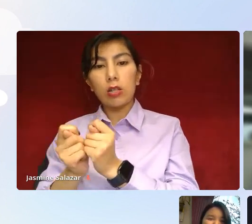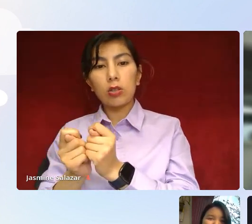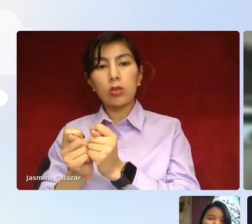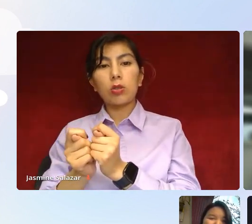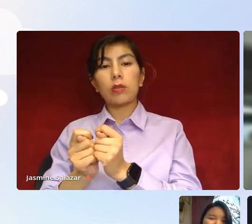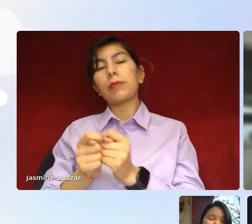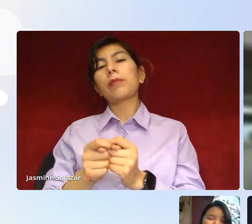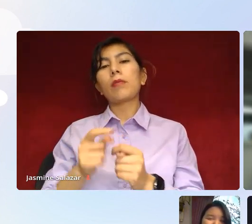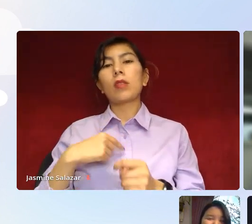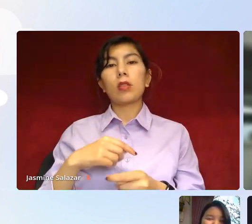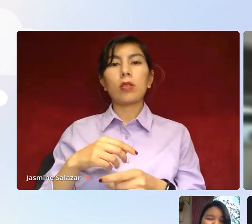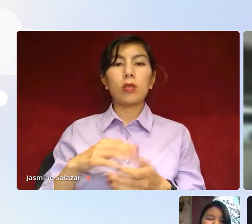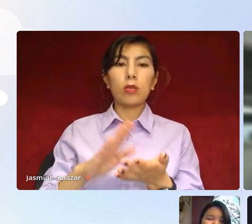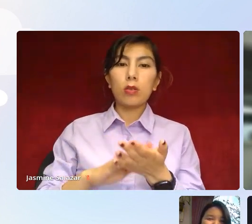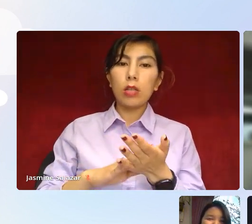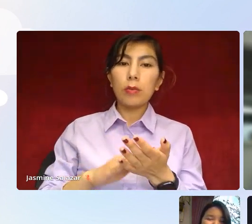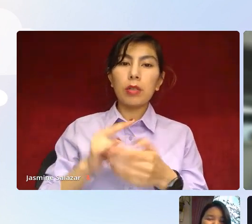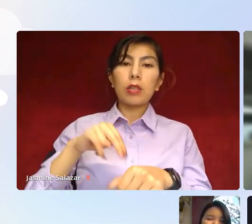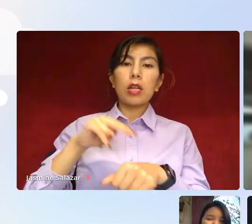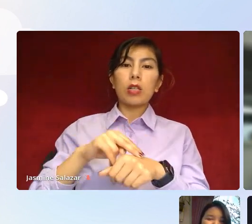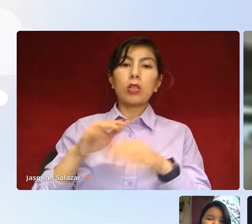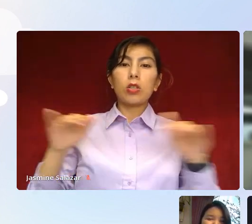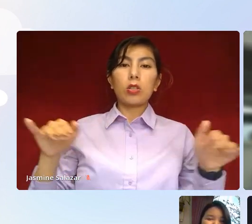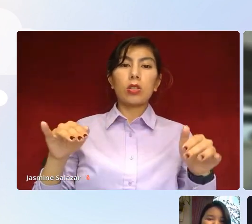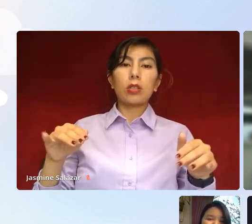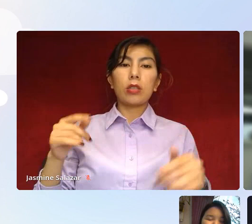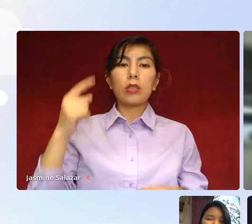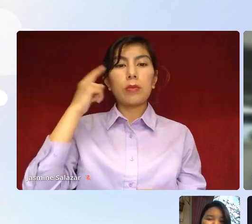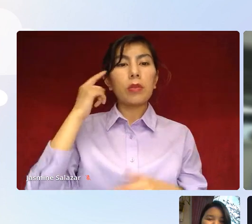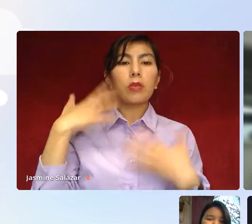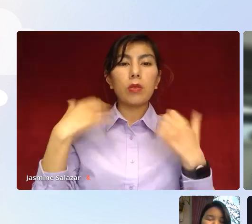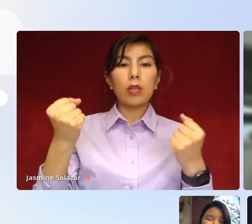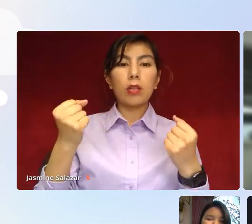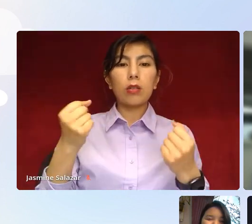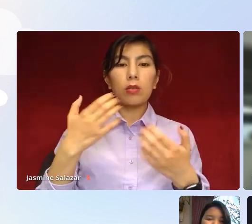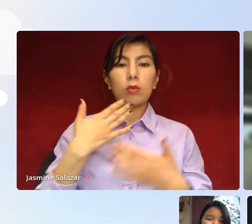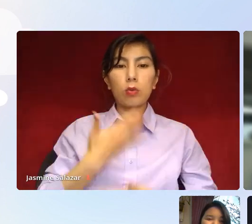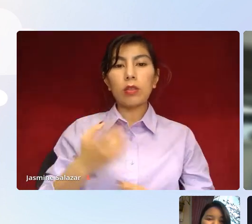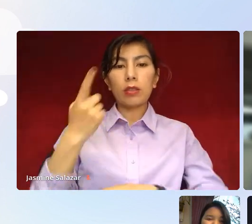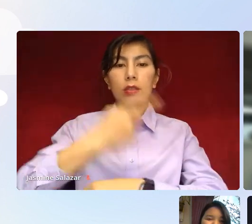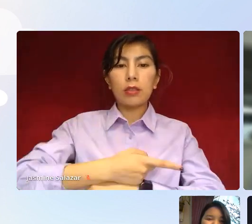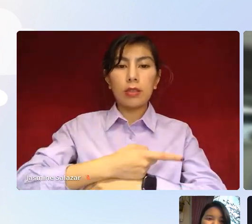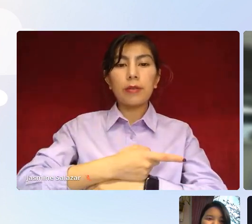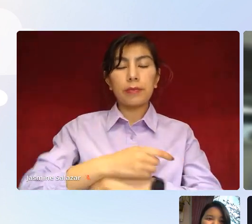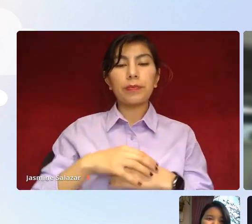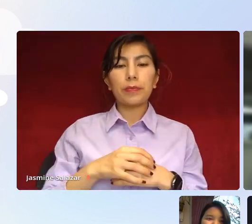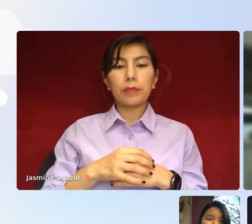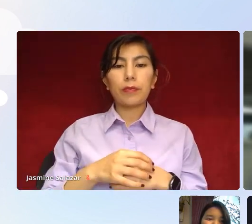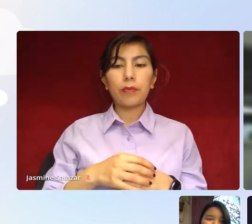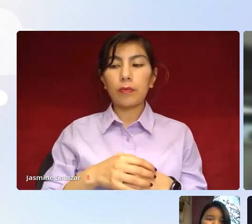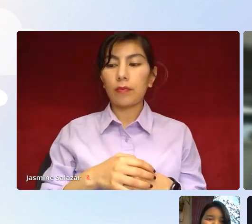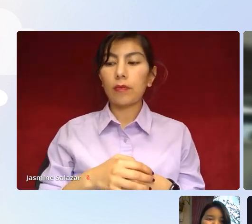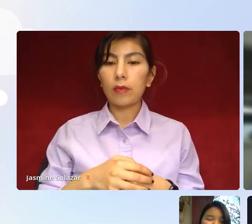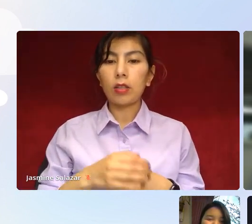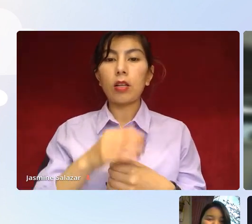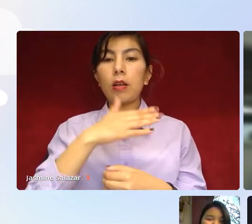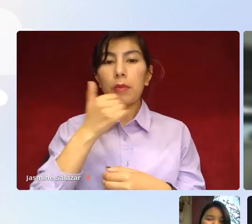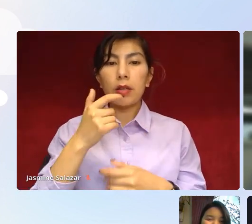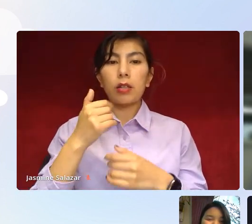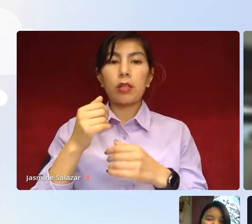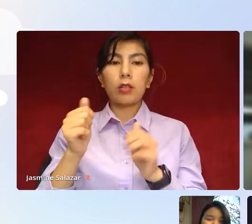Children's Mental Health Awareness Day and to explore the theme of this year's summit, Better Together, Building Systems That